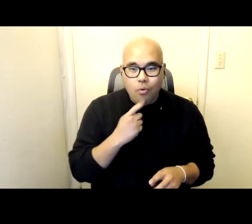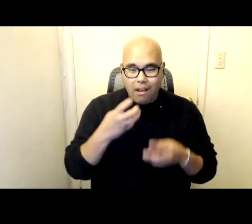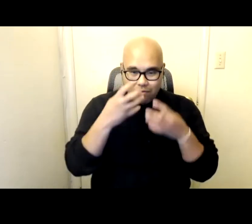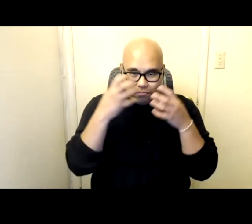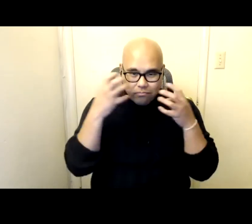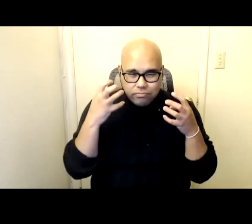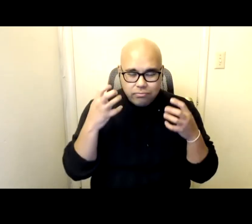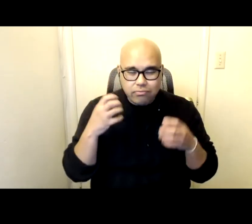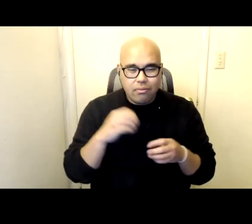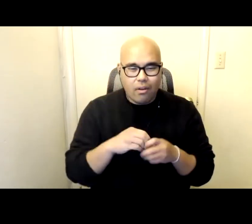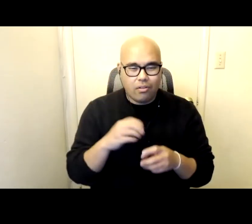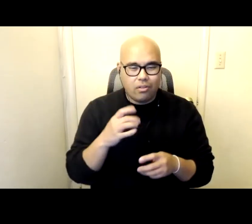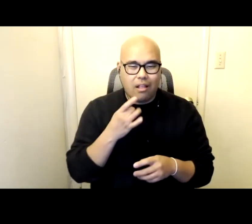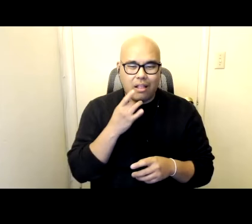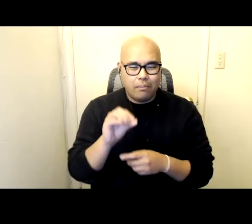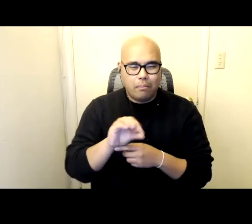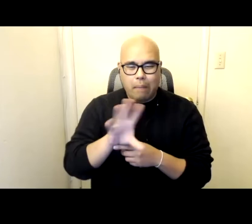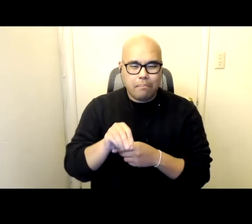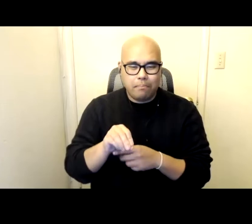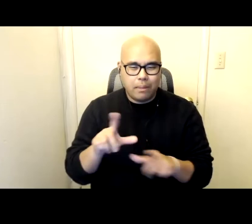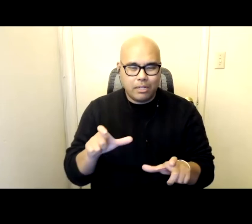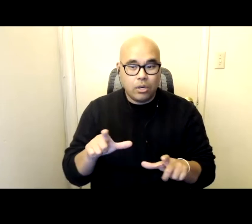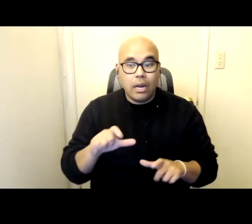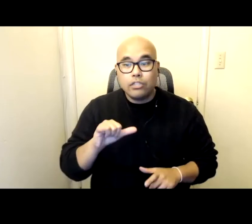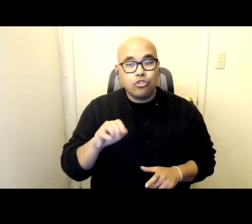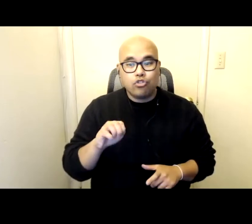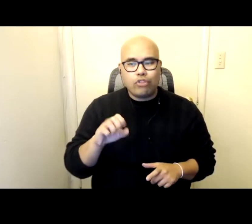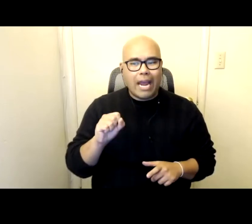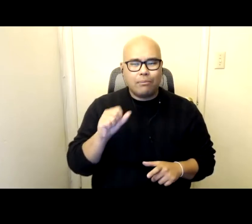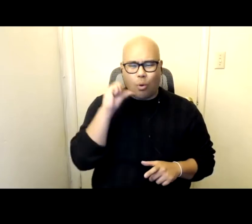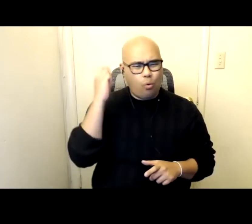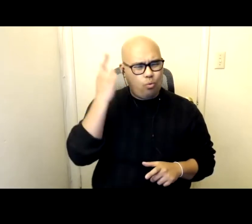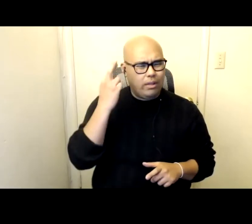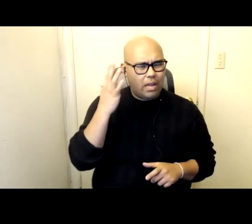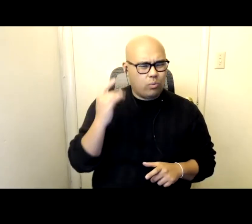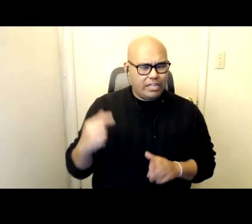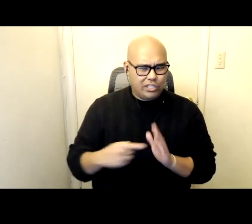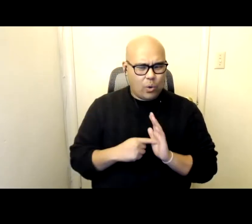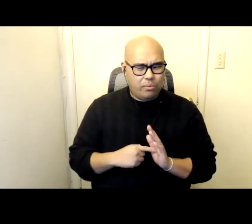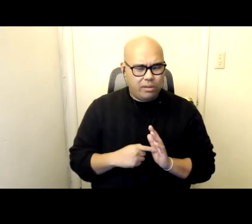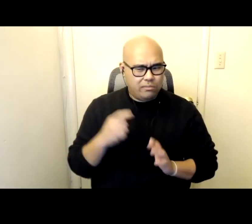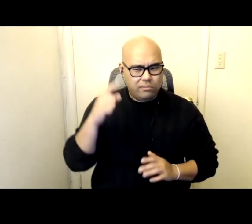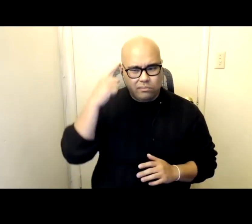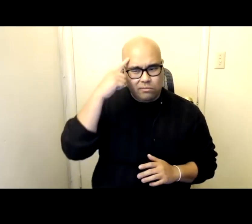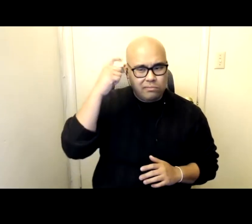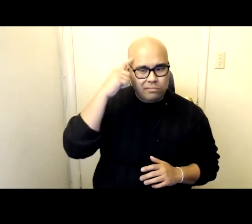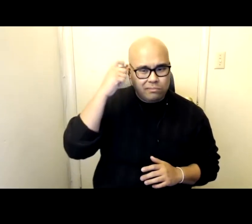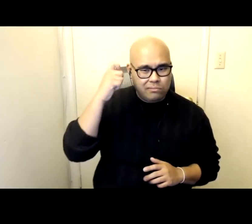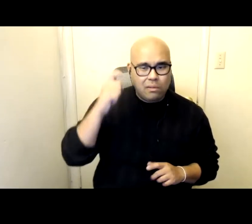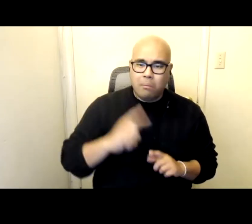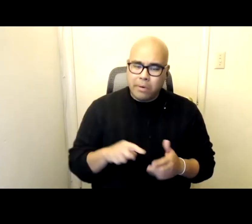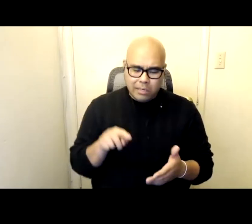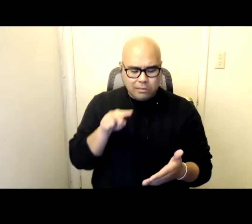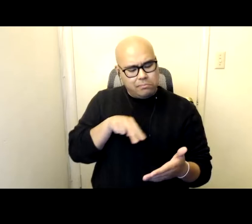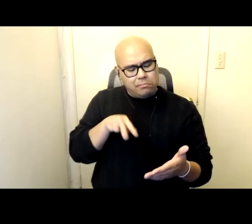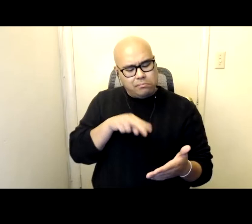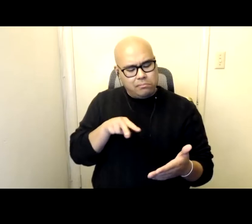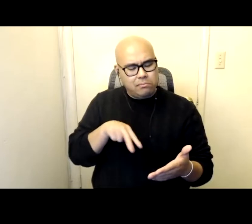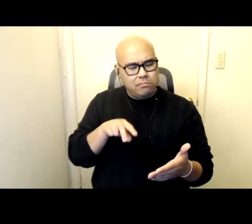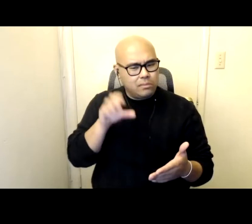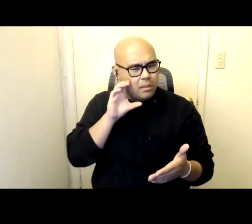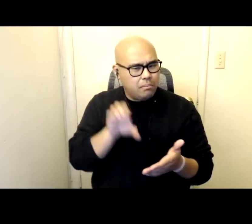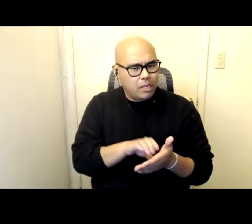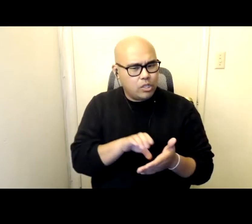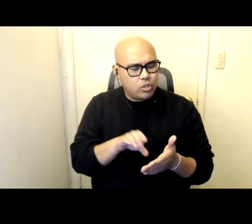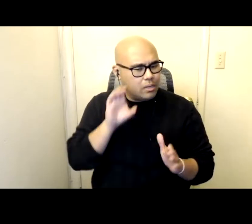flash. James doesn't know why he's being shown this, but as he studies the photo shaking in